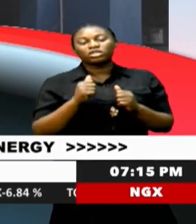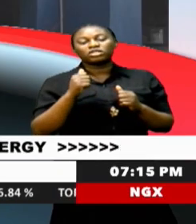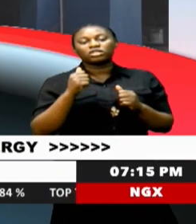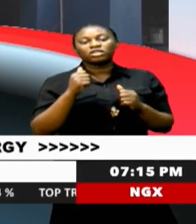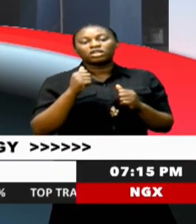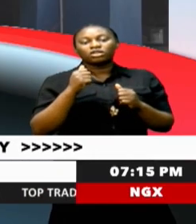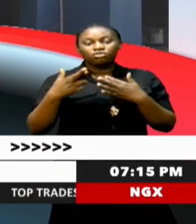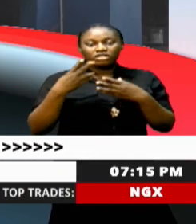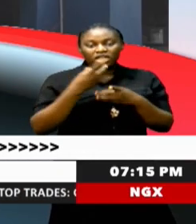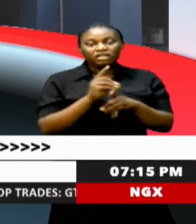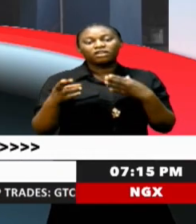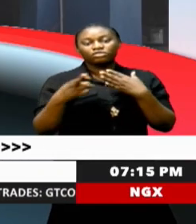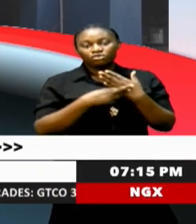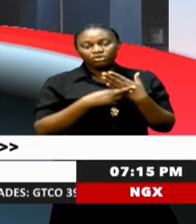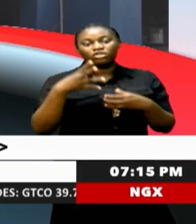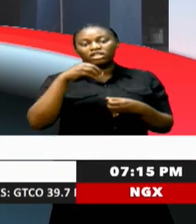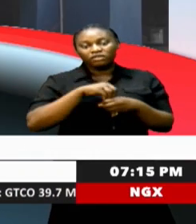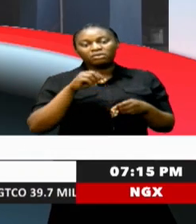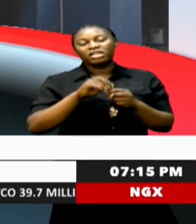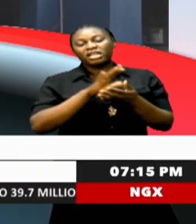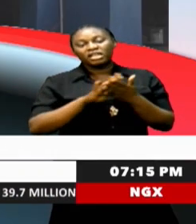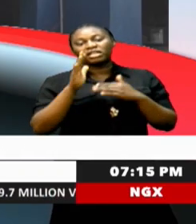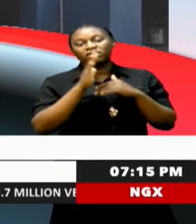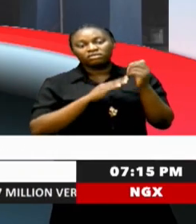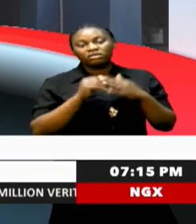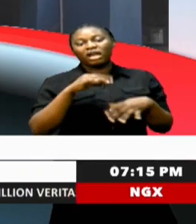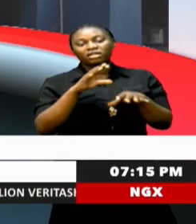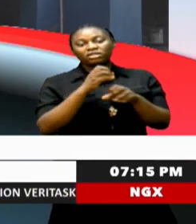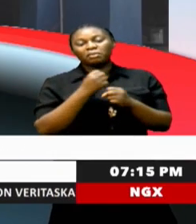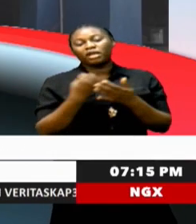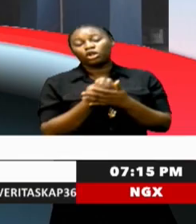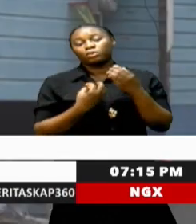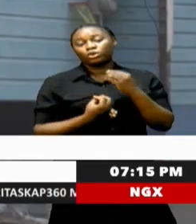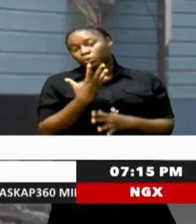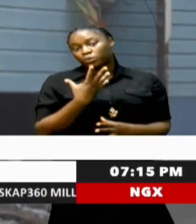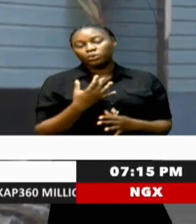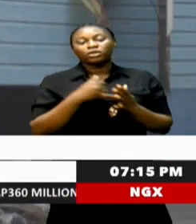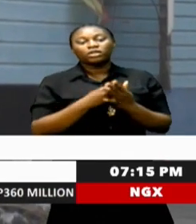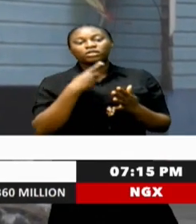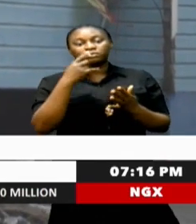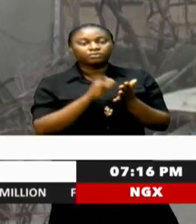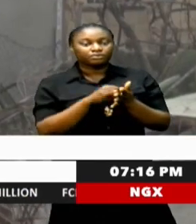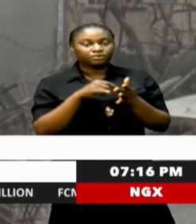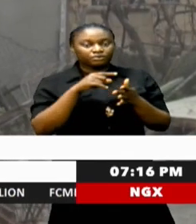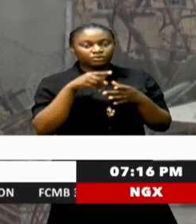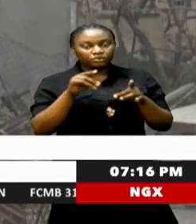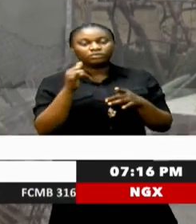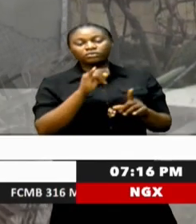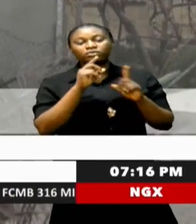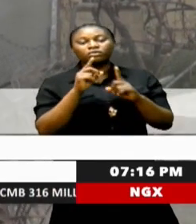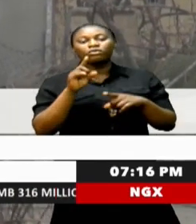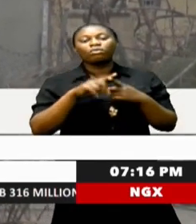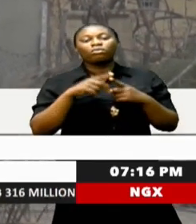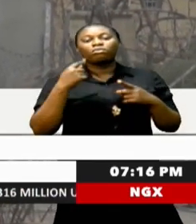investment in new clean infrastructure and generates economic growth. He said this while reacting to